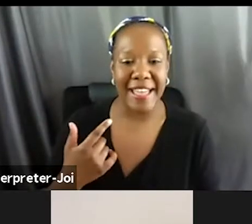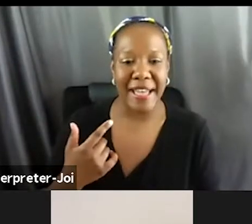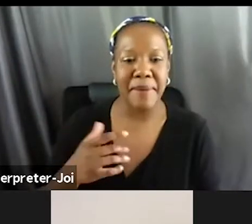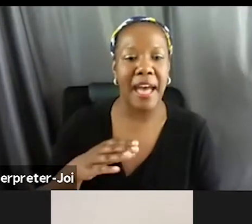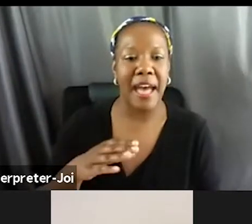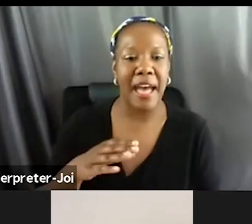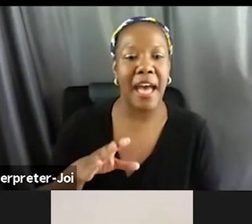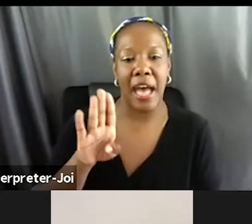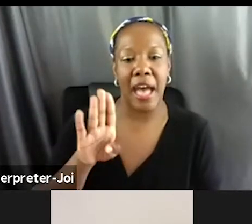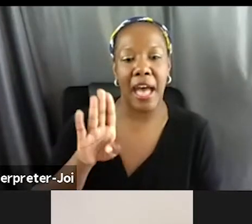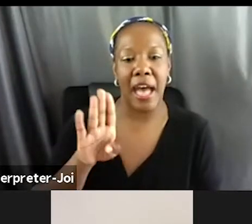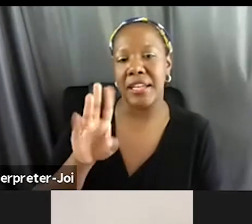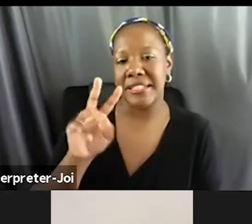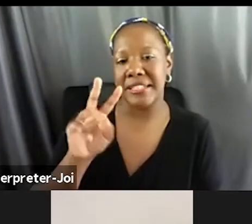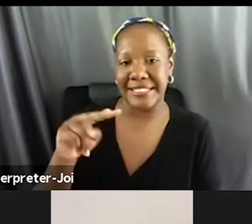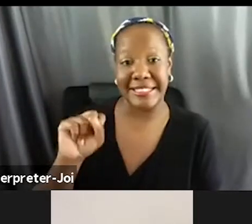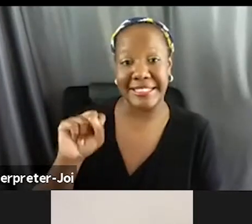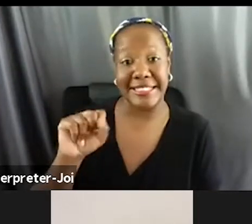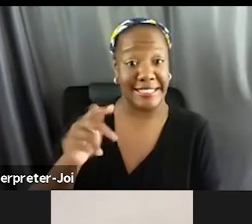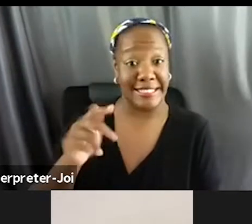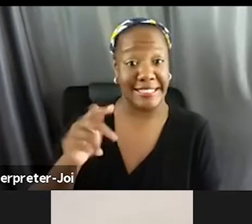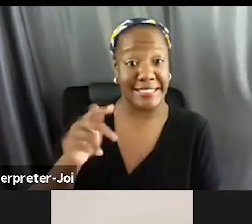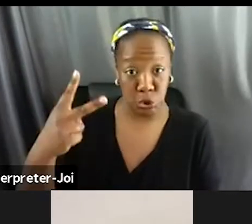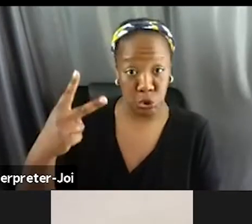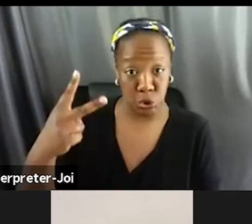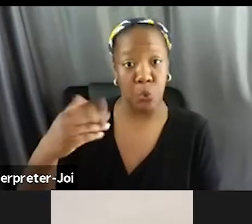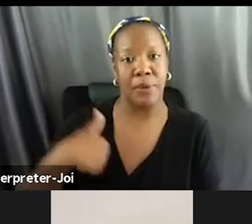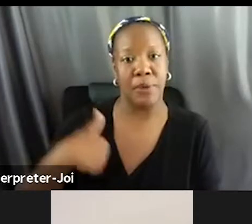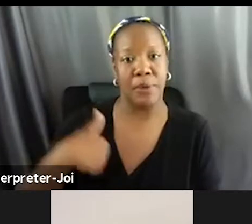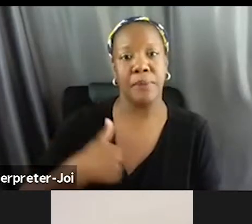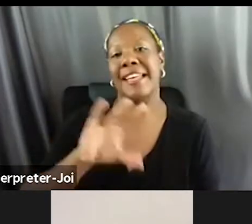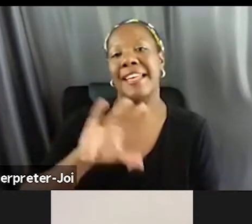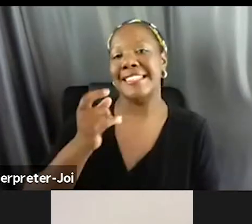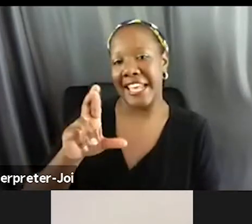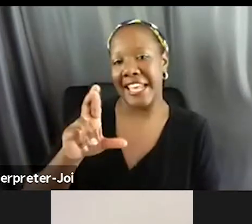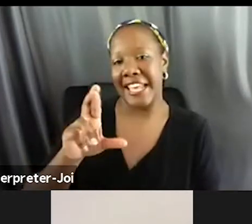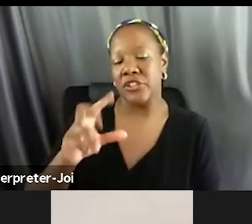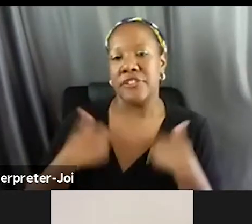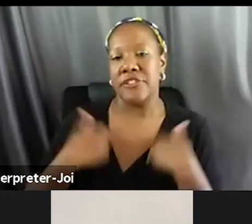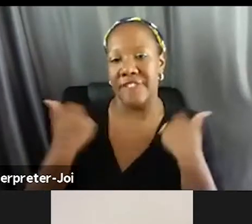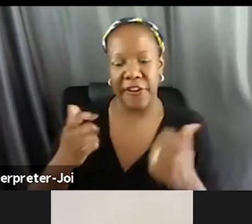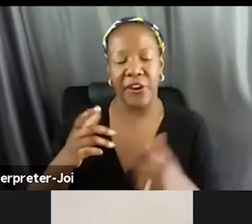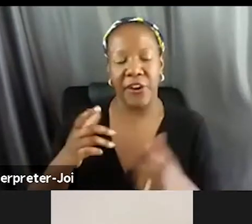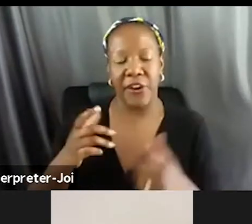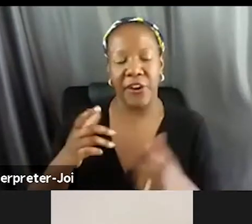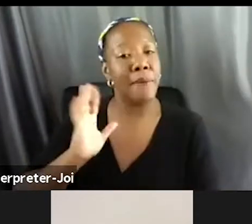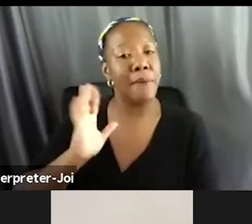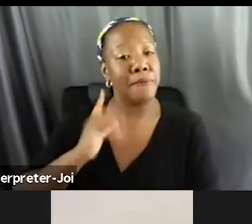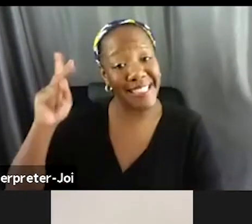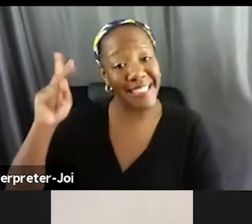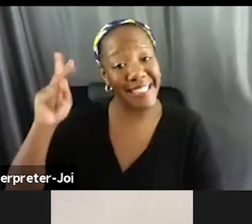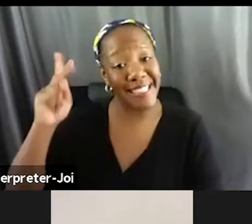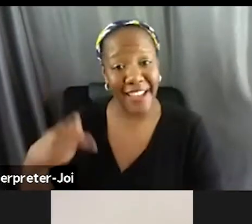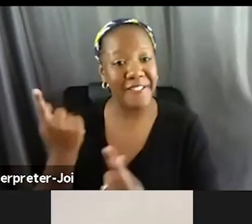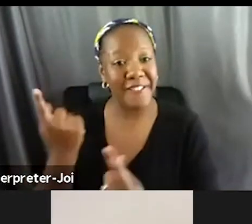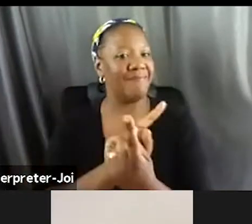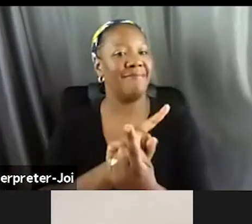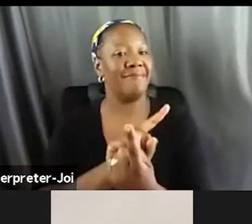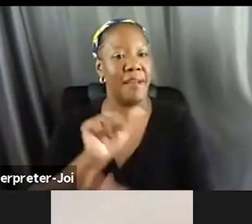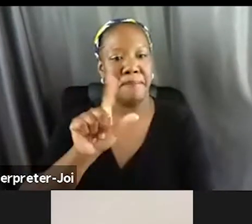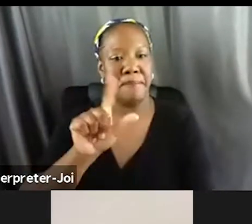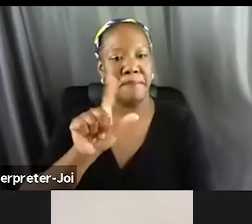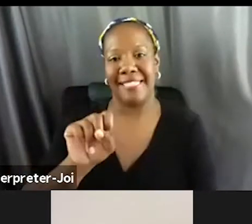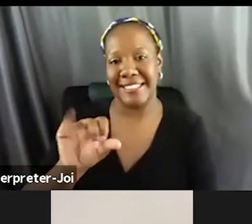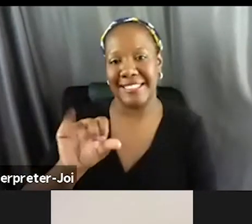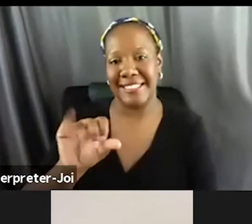survivor. I'm originally from Philadelphia, is where I met Alyscia, and I'm just so proud to be here with you guys. I'm 4 years now